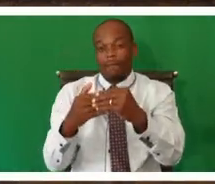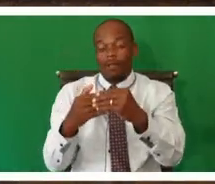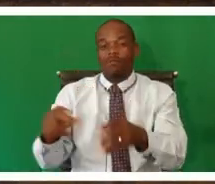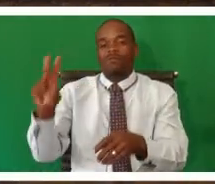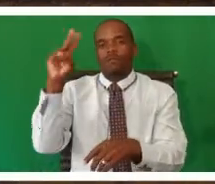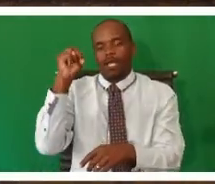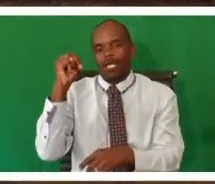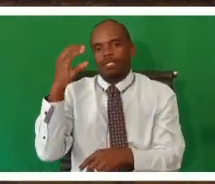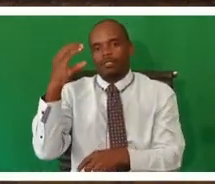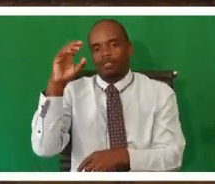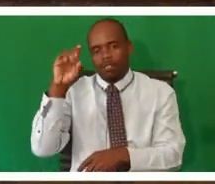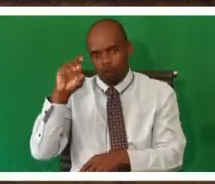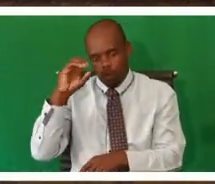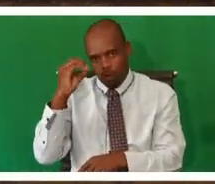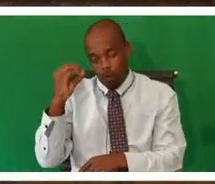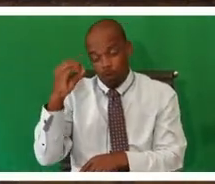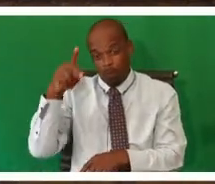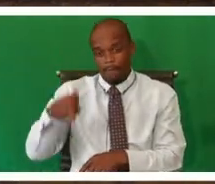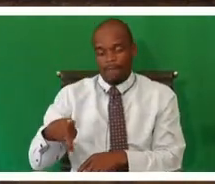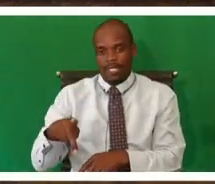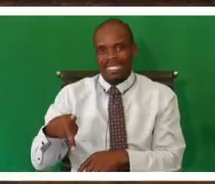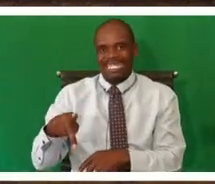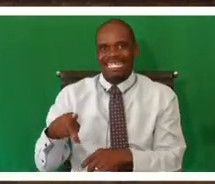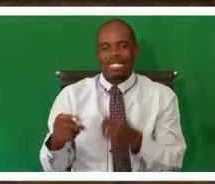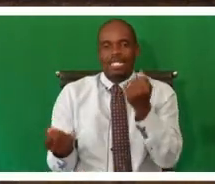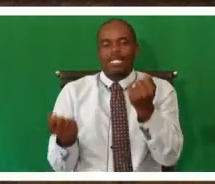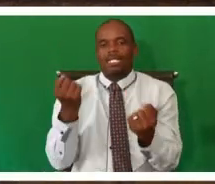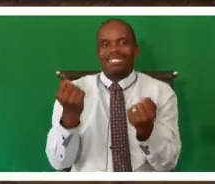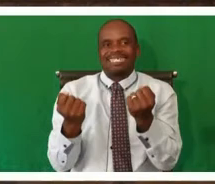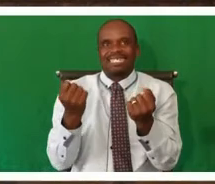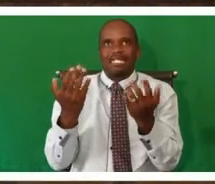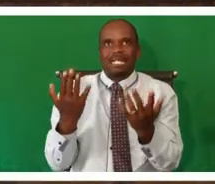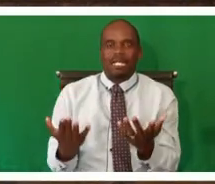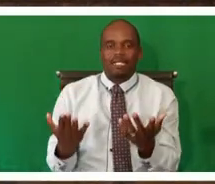and esteemed members of the Judiciary,